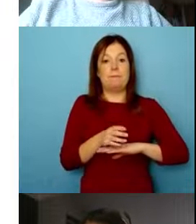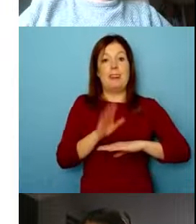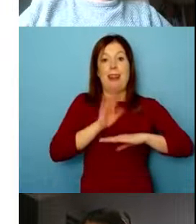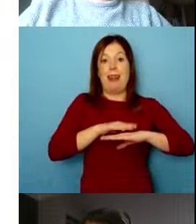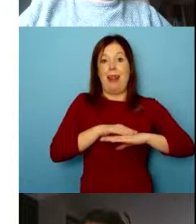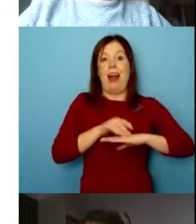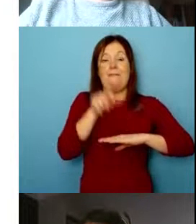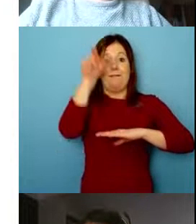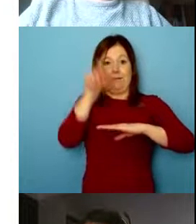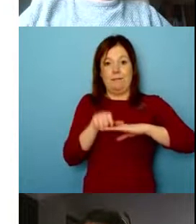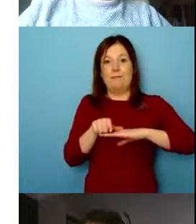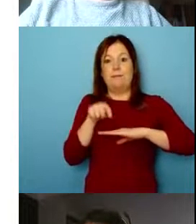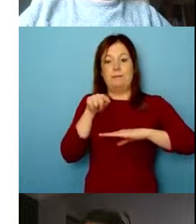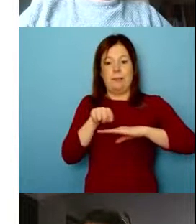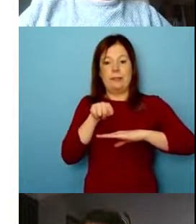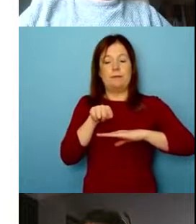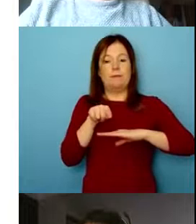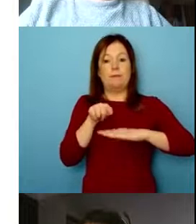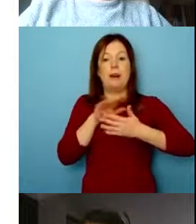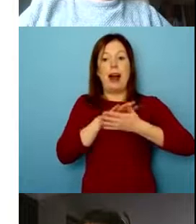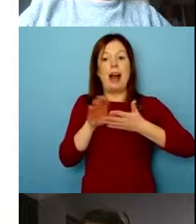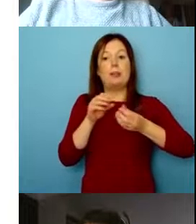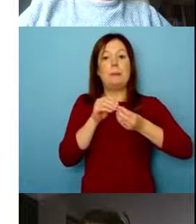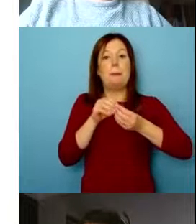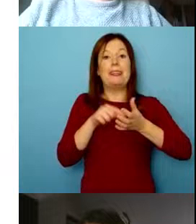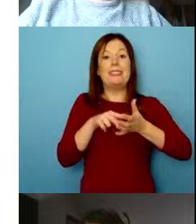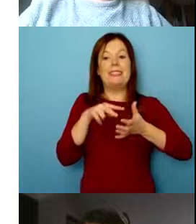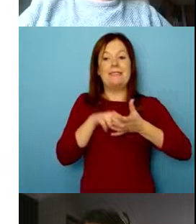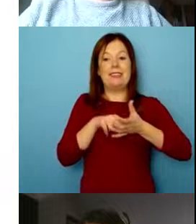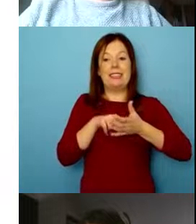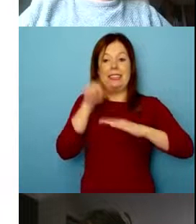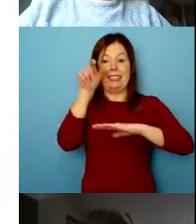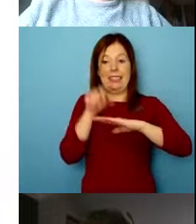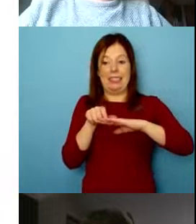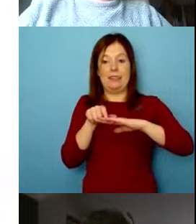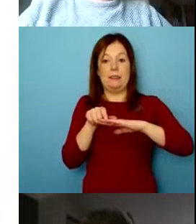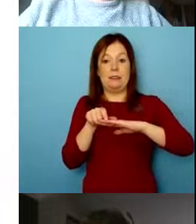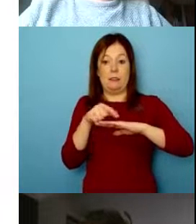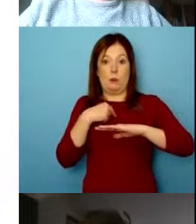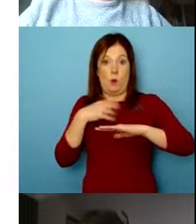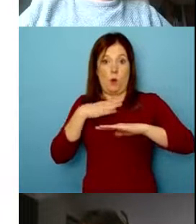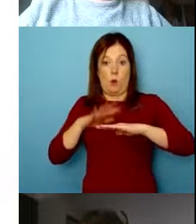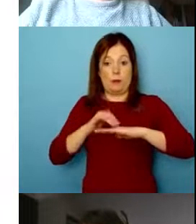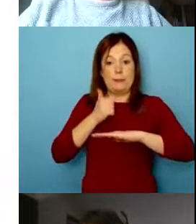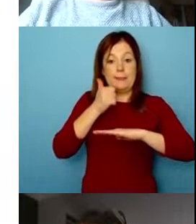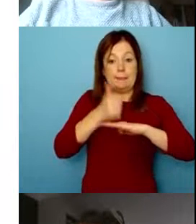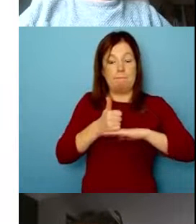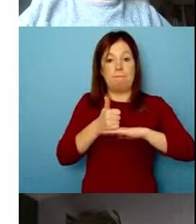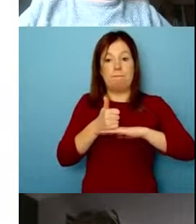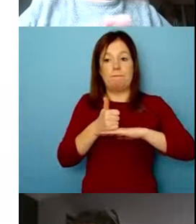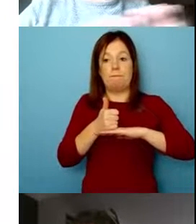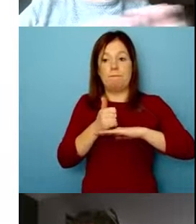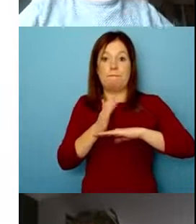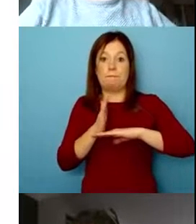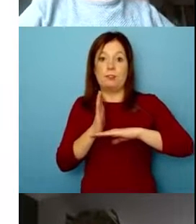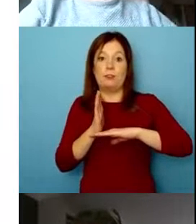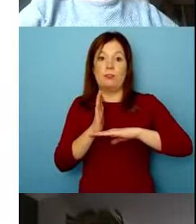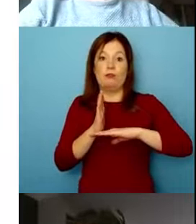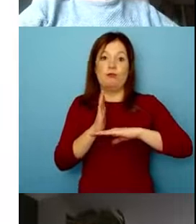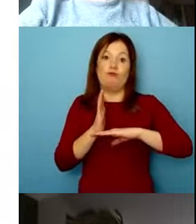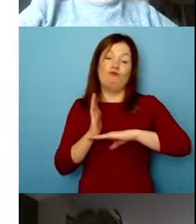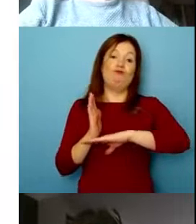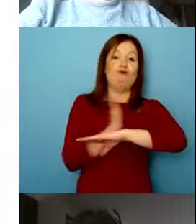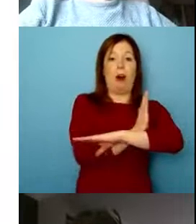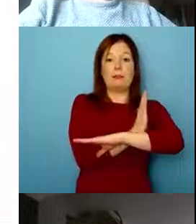of the features that the HBB TV organization decided to try and tackle. On the right-hand side of